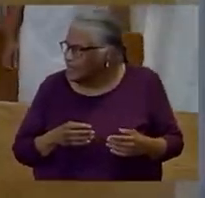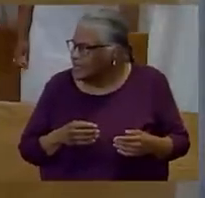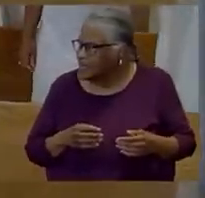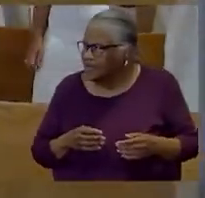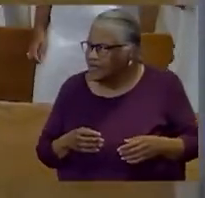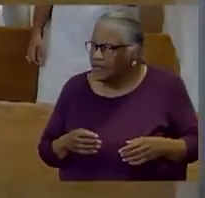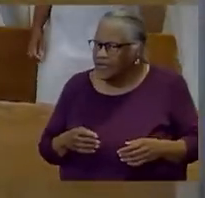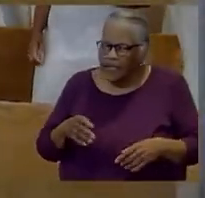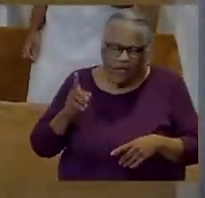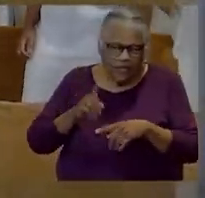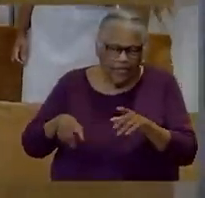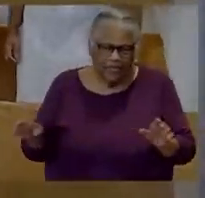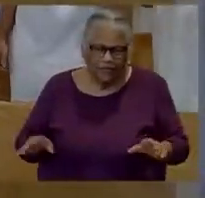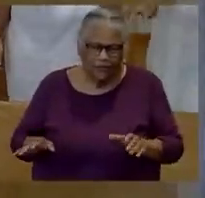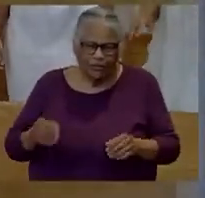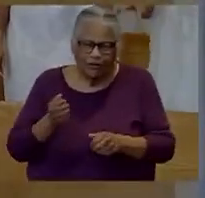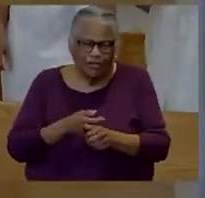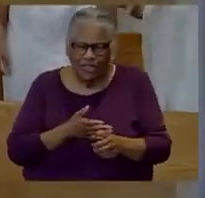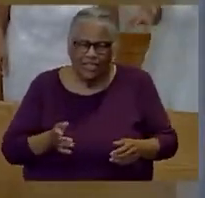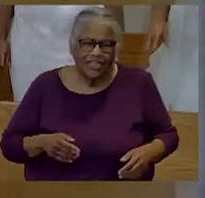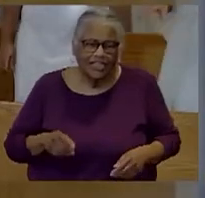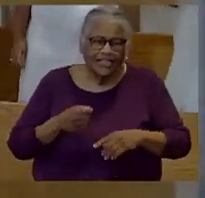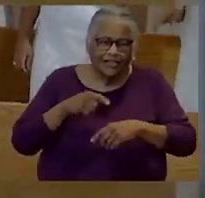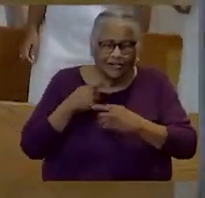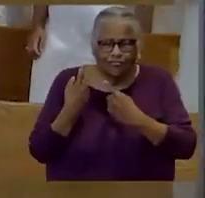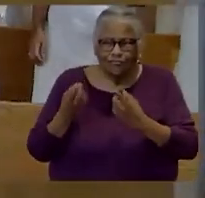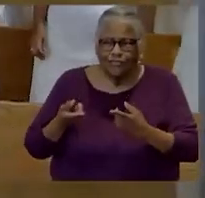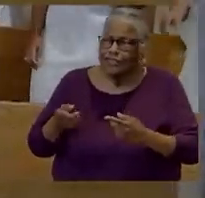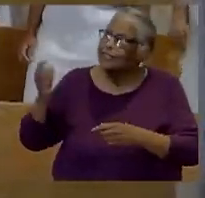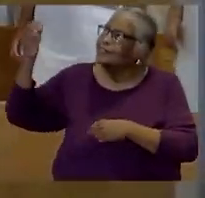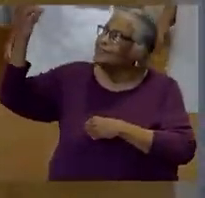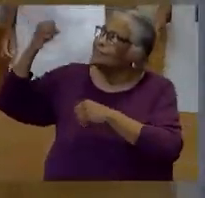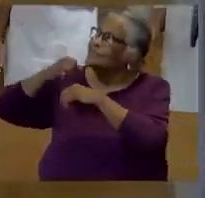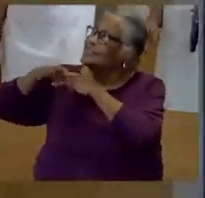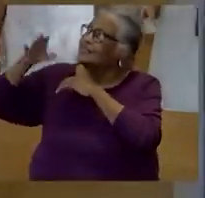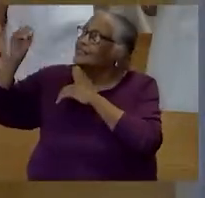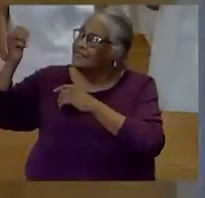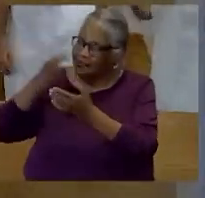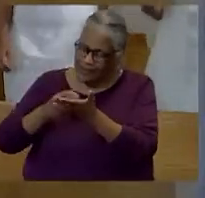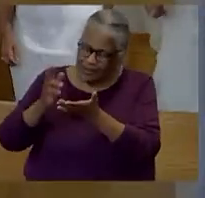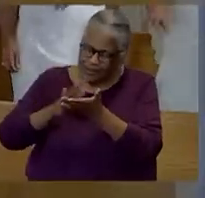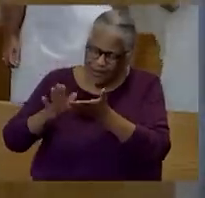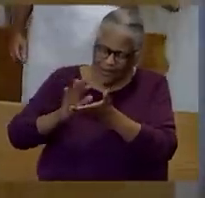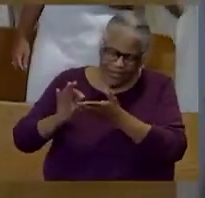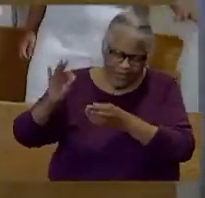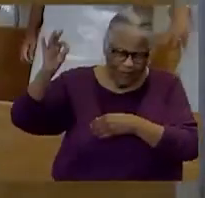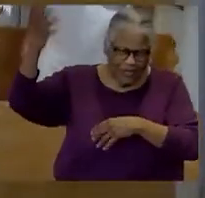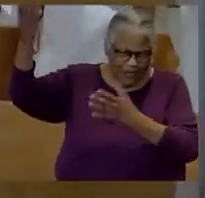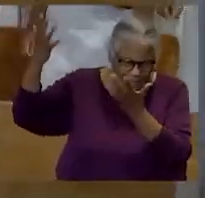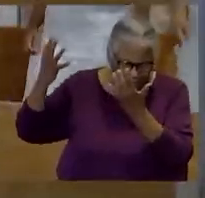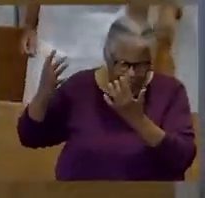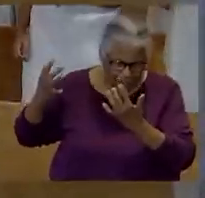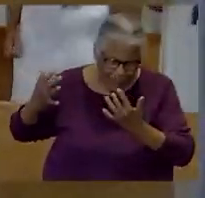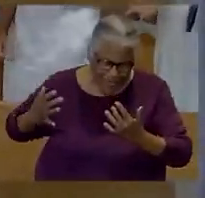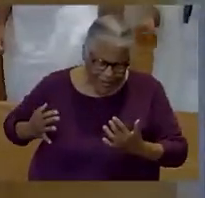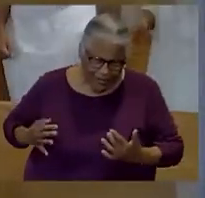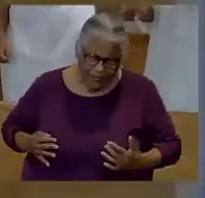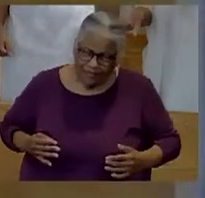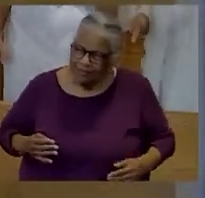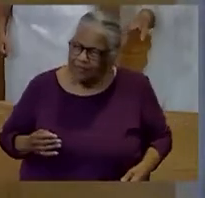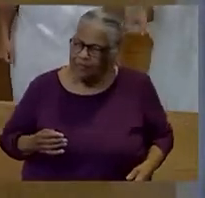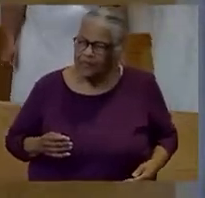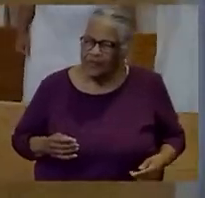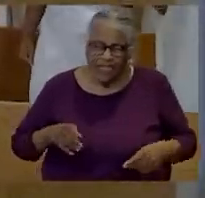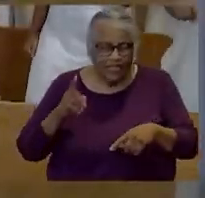Nothing till you can get on down. Come on, say, Lord, let your Holy Ghost come on